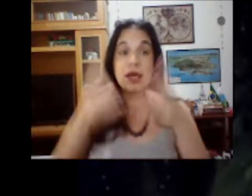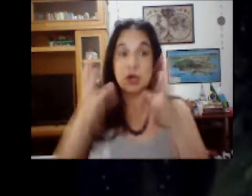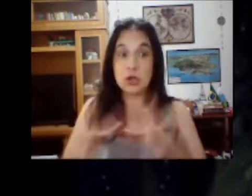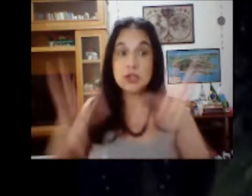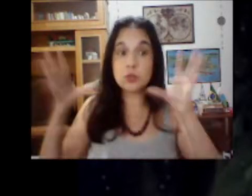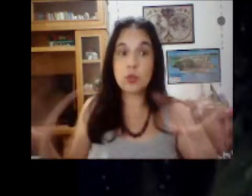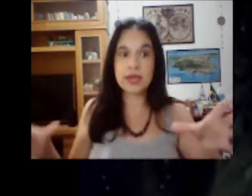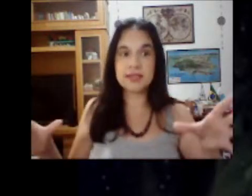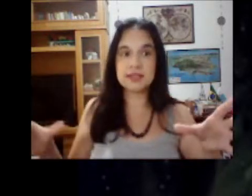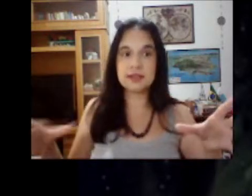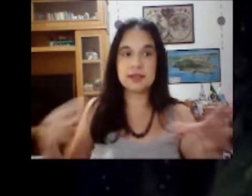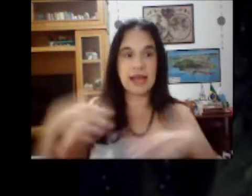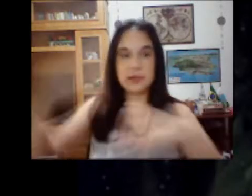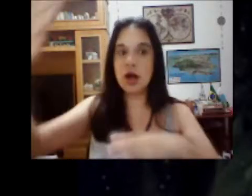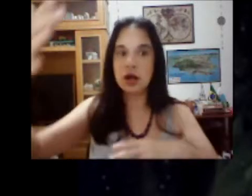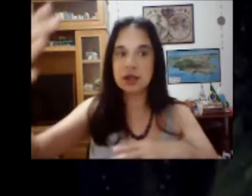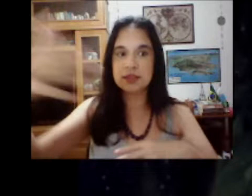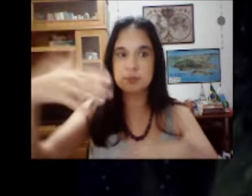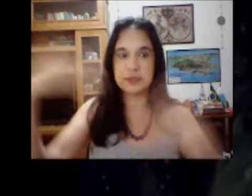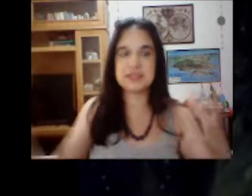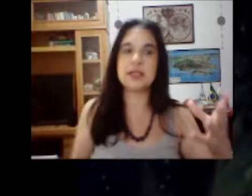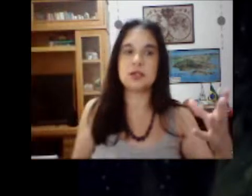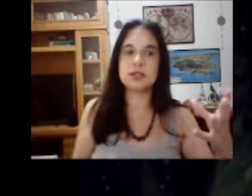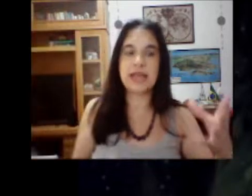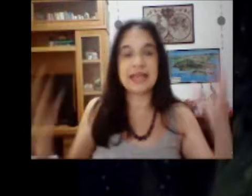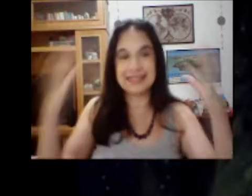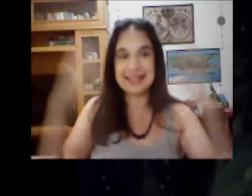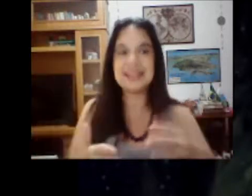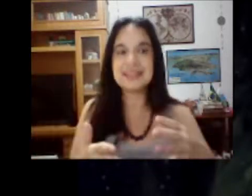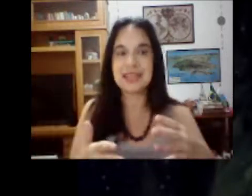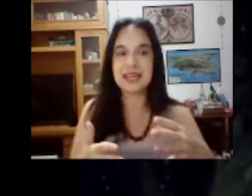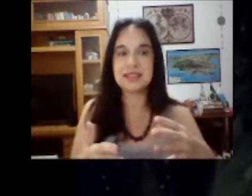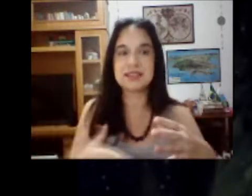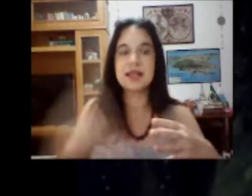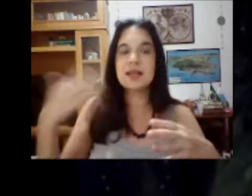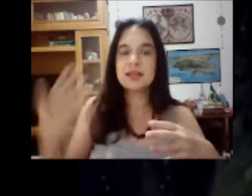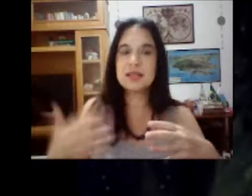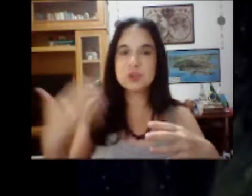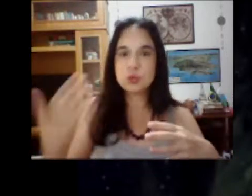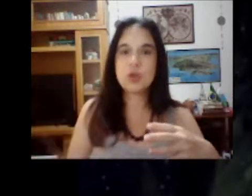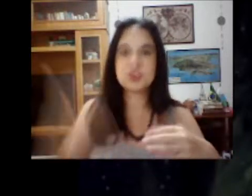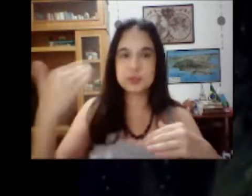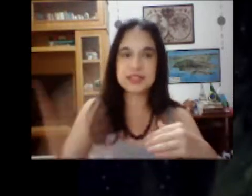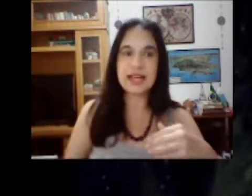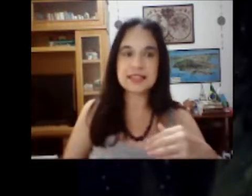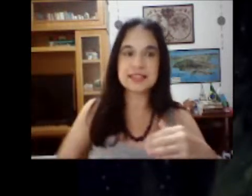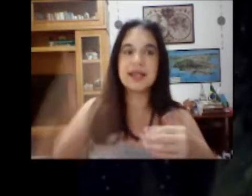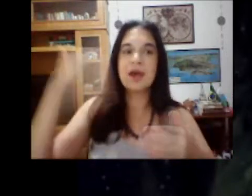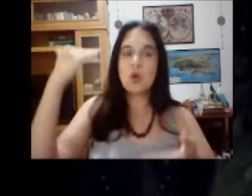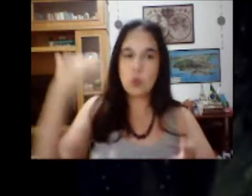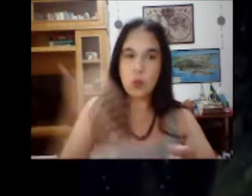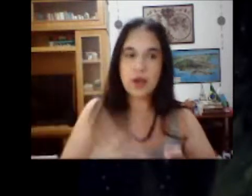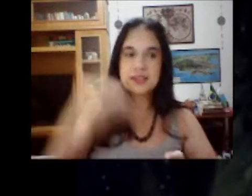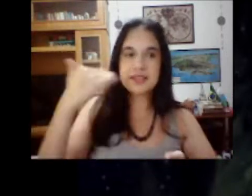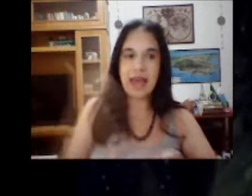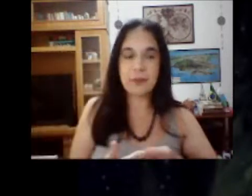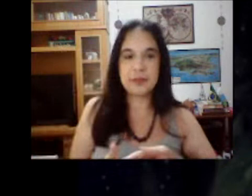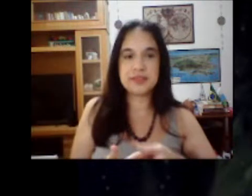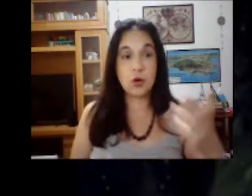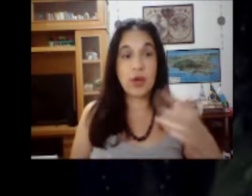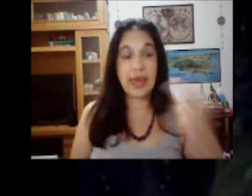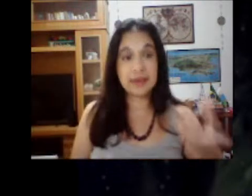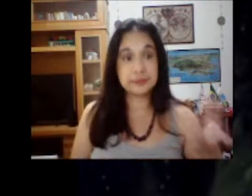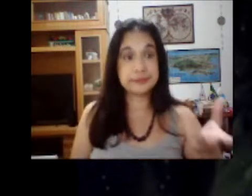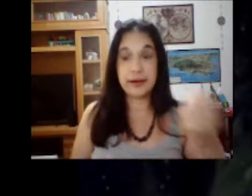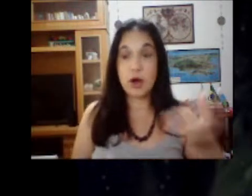alliance couldn't wait that long to be sealed. And in this case, this was precisely what